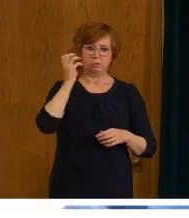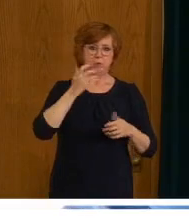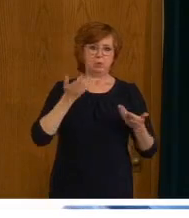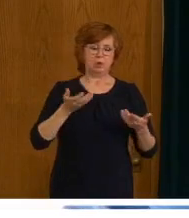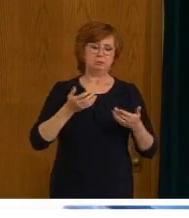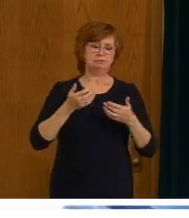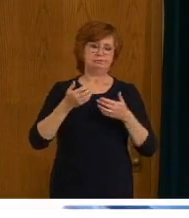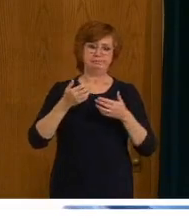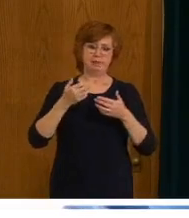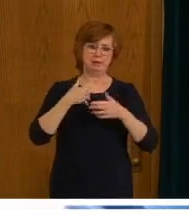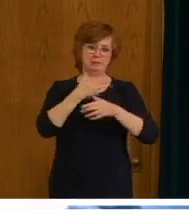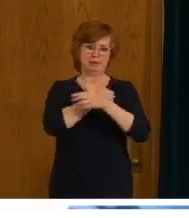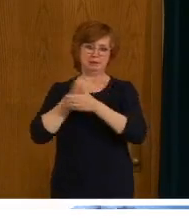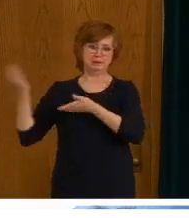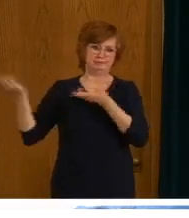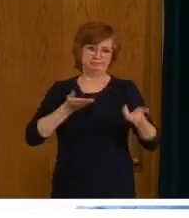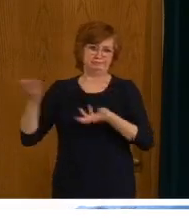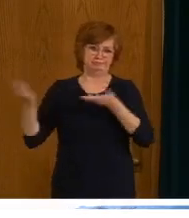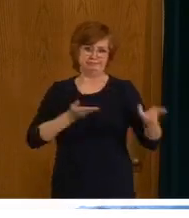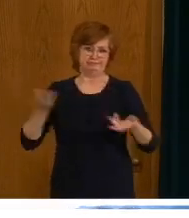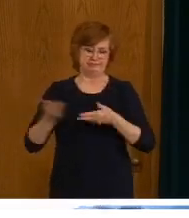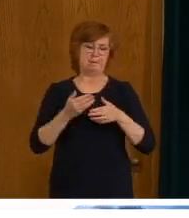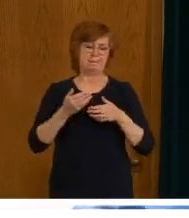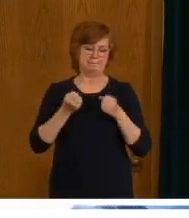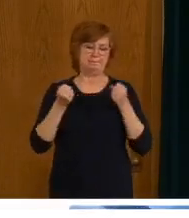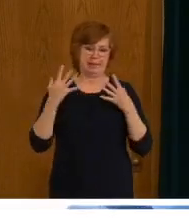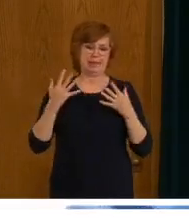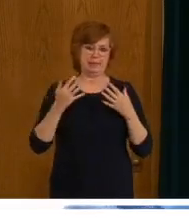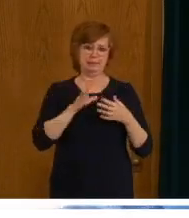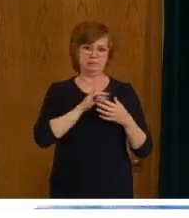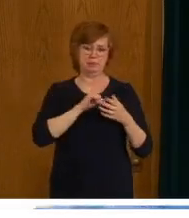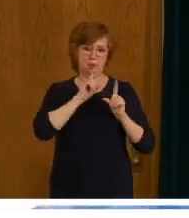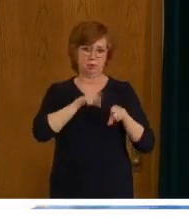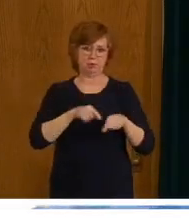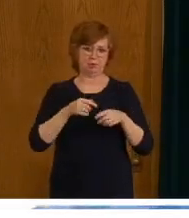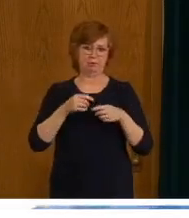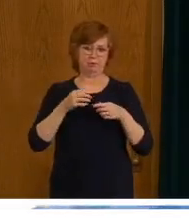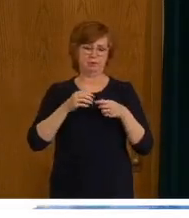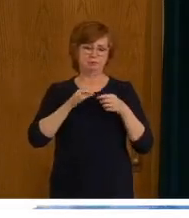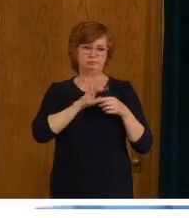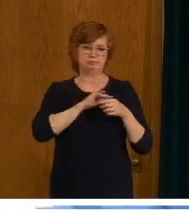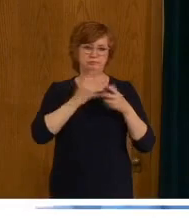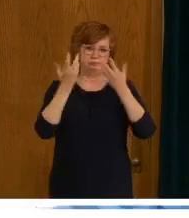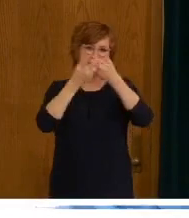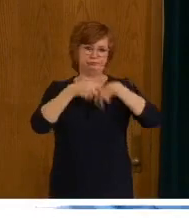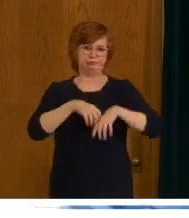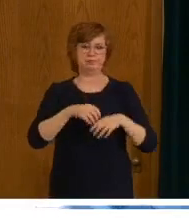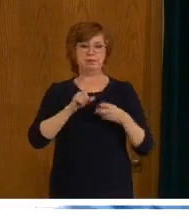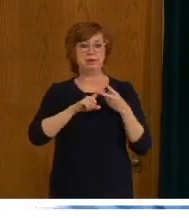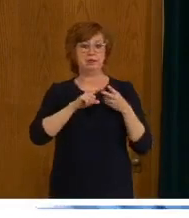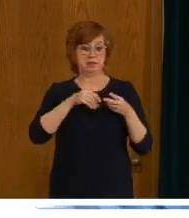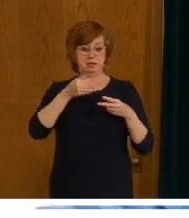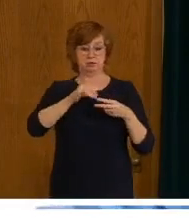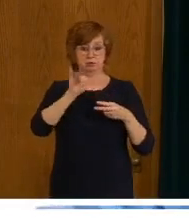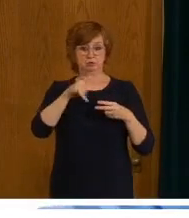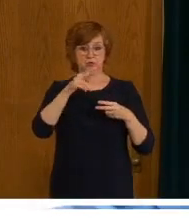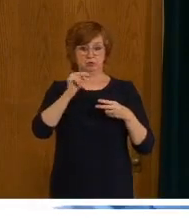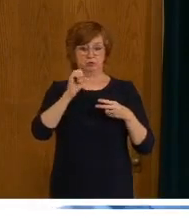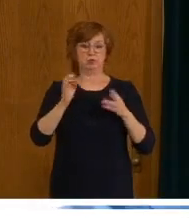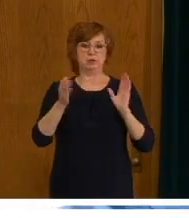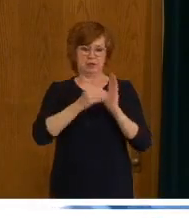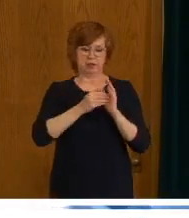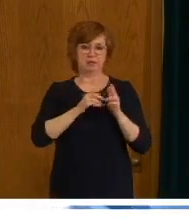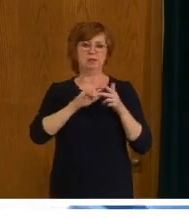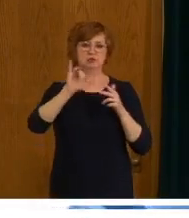uptake. June, July, both are blockbuster months for vaccine supply. And so again, I think it remains critical that